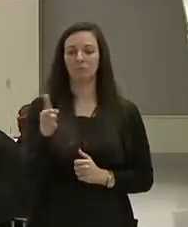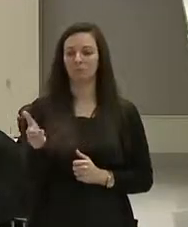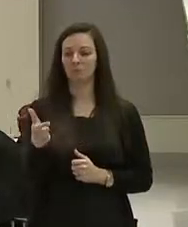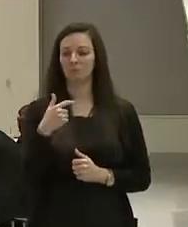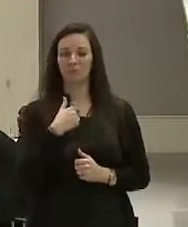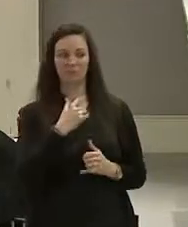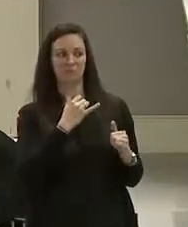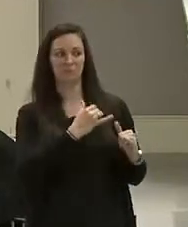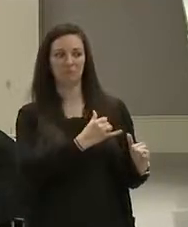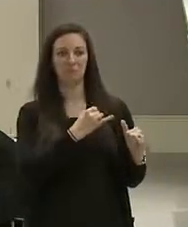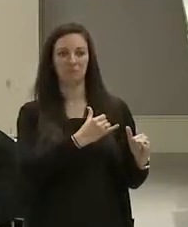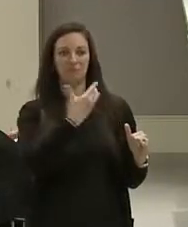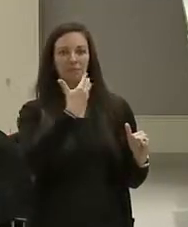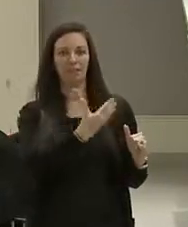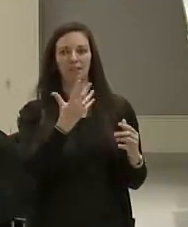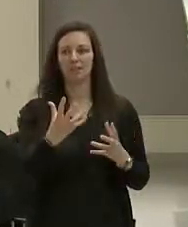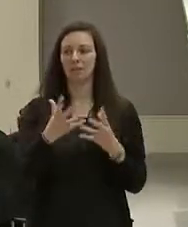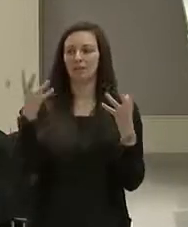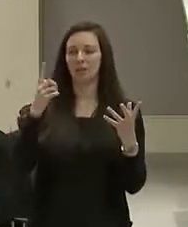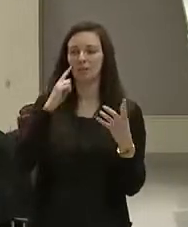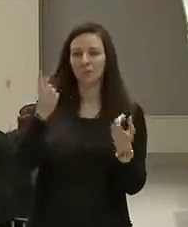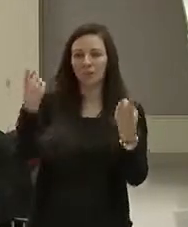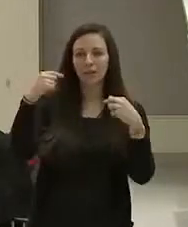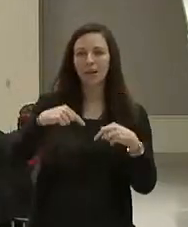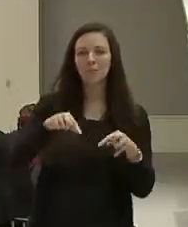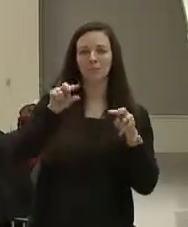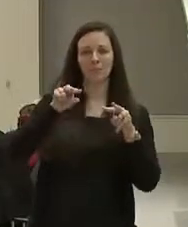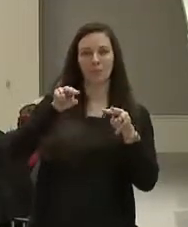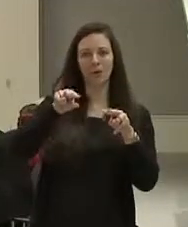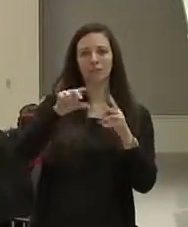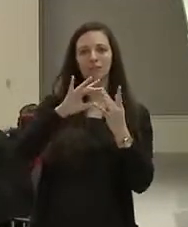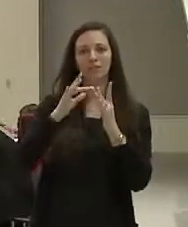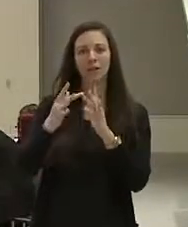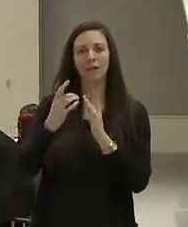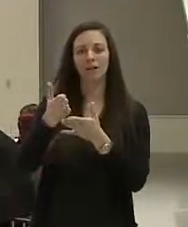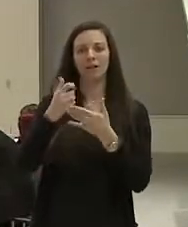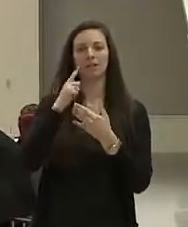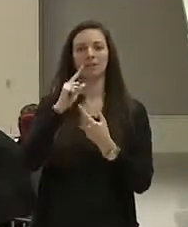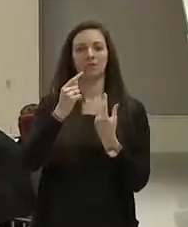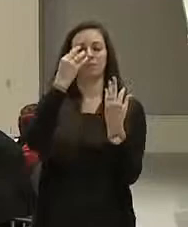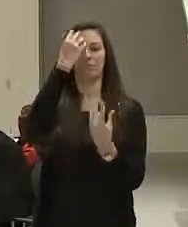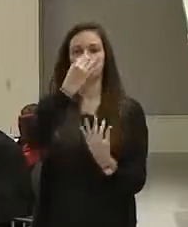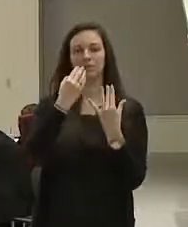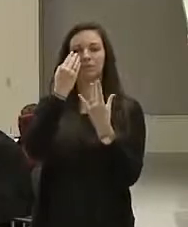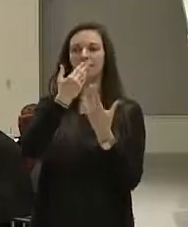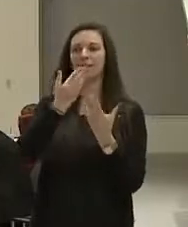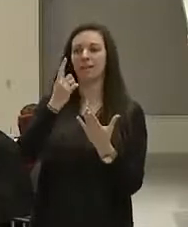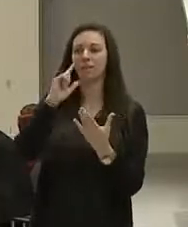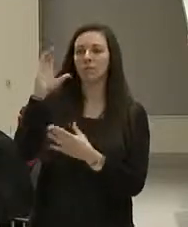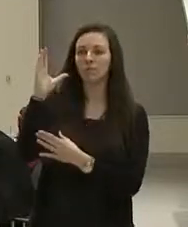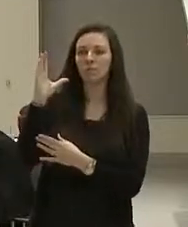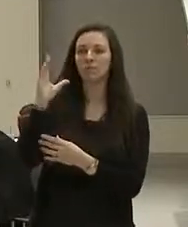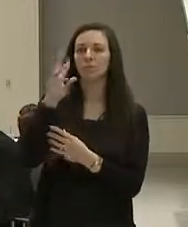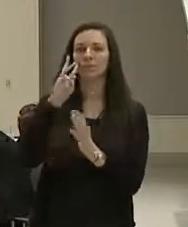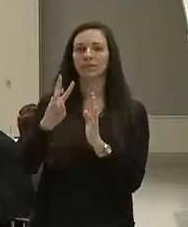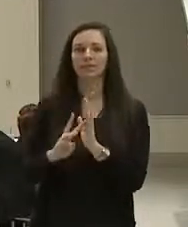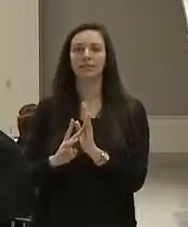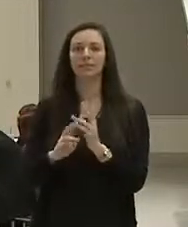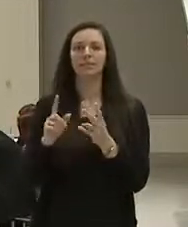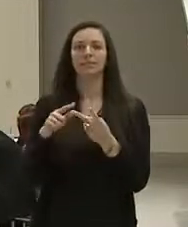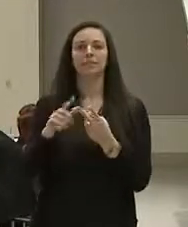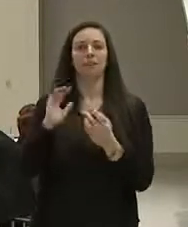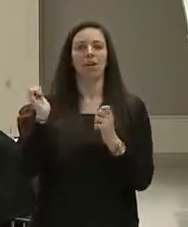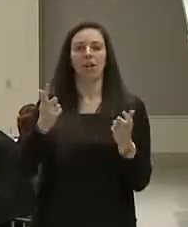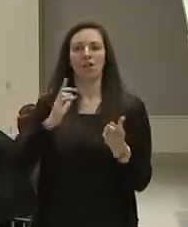that. Thank you very much for joining us and helping us to think these things through. Thank you to the witnesses, and thank you to all of our